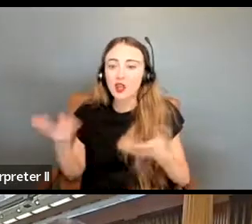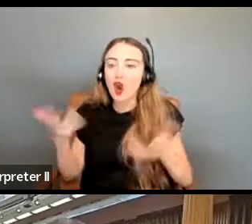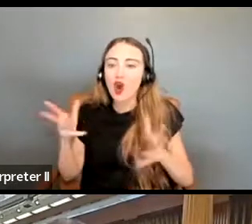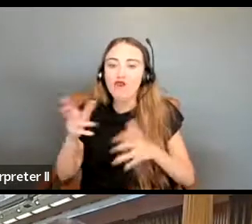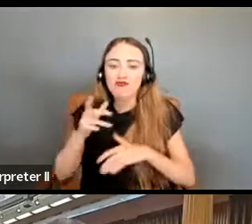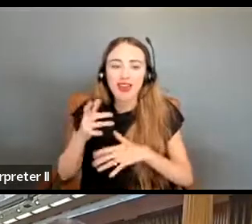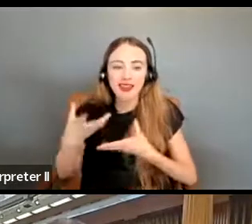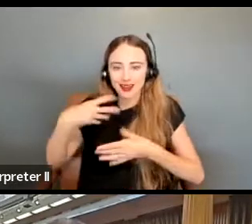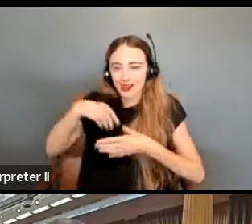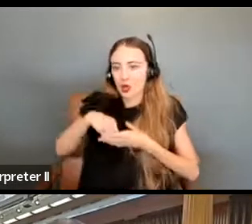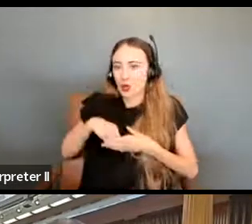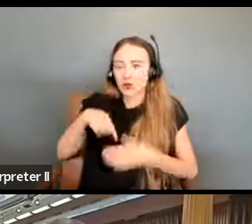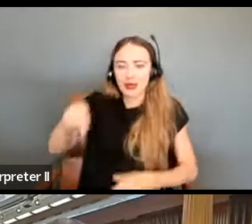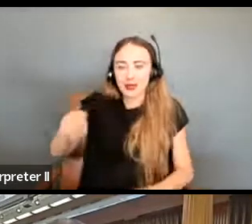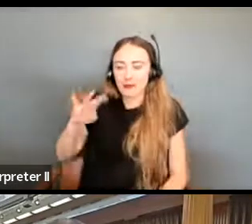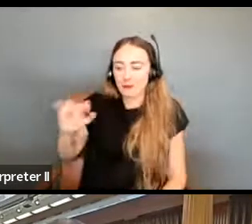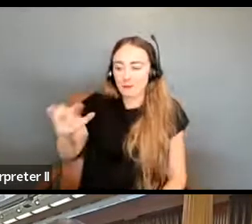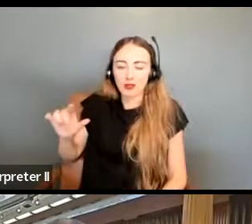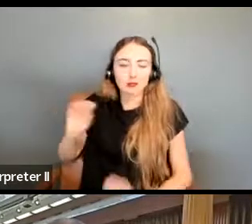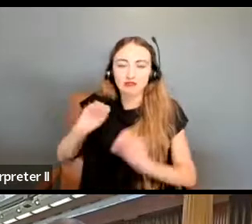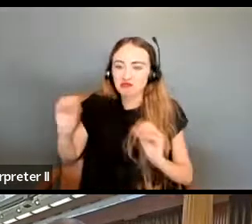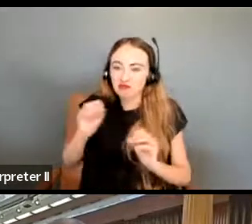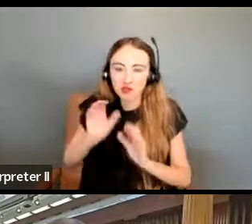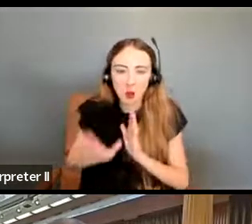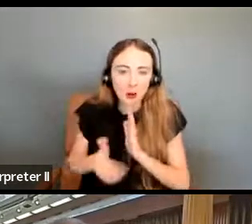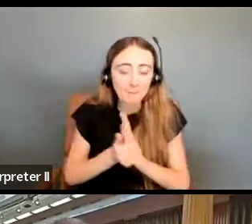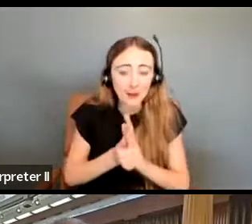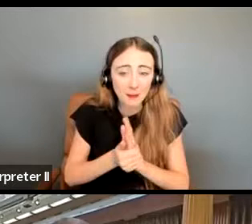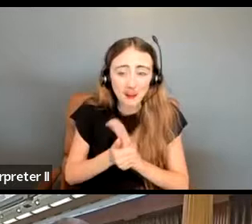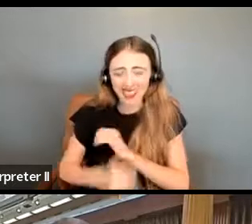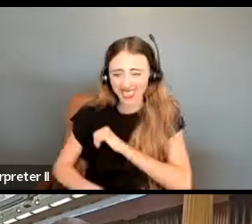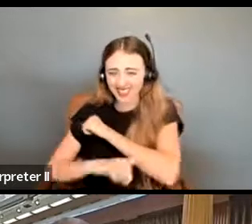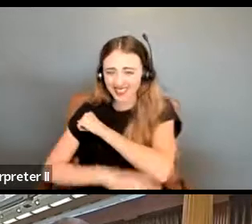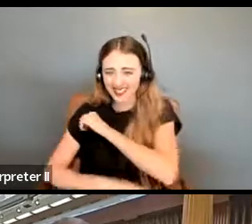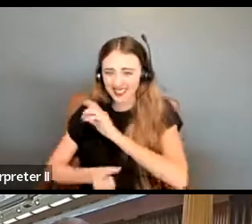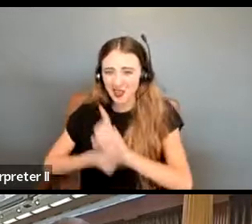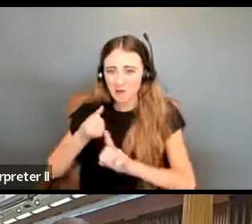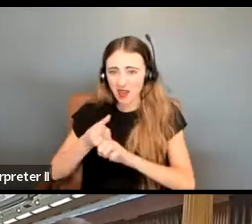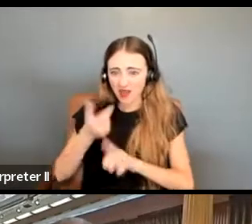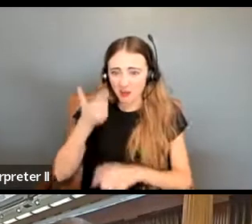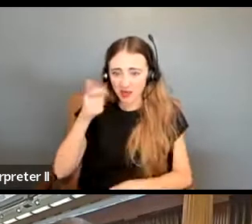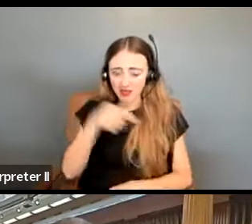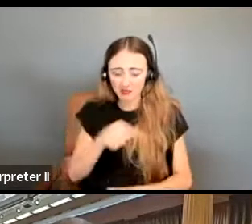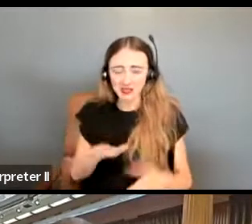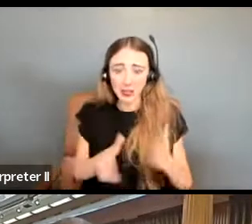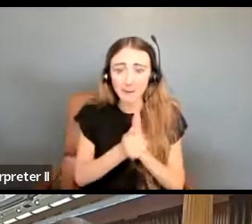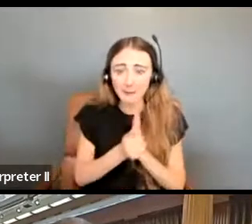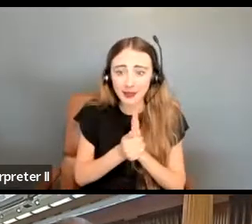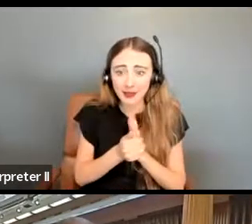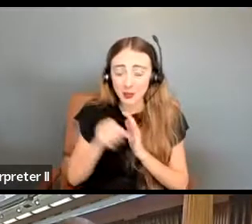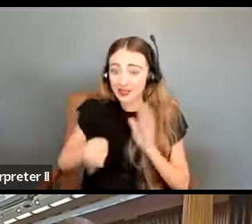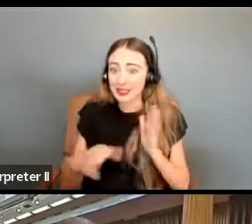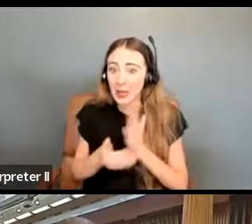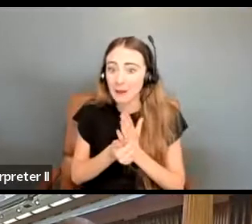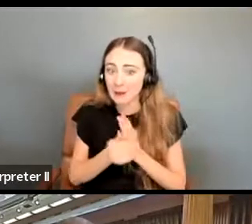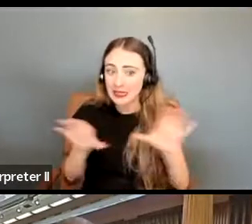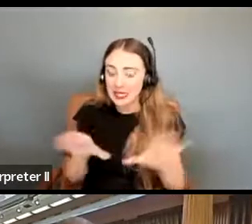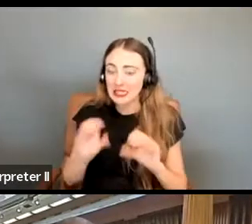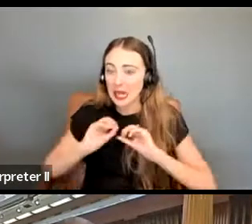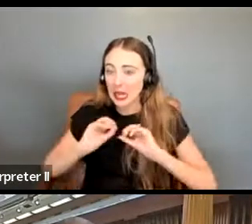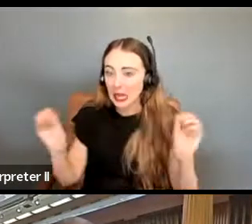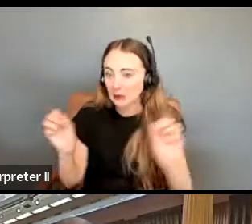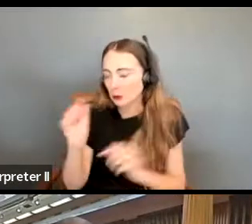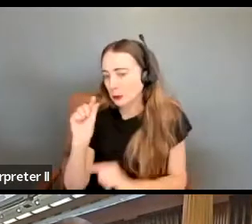bill unamended. The actual sentences will not be affected by this amendment. In other words, this amendment does very, very